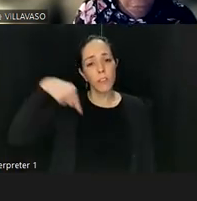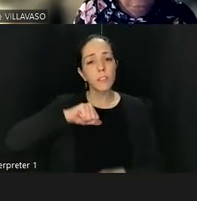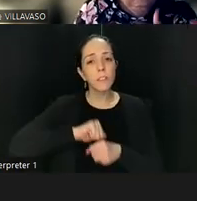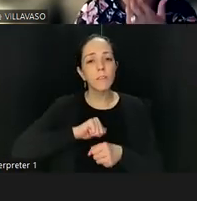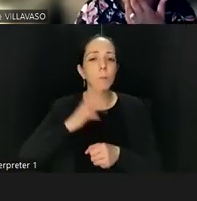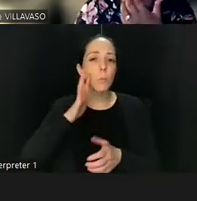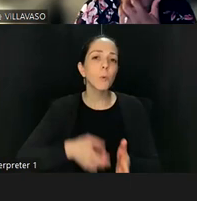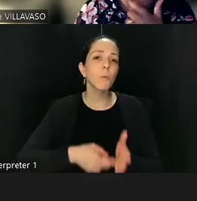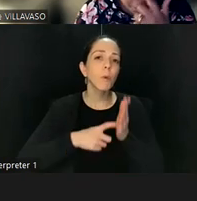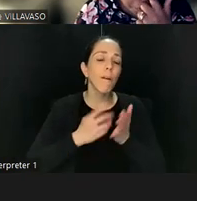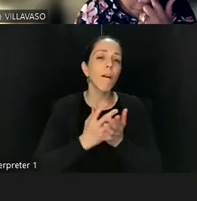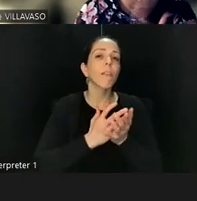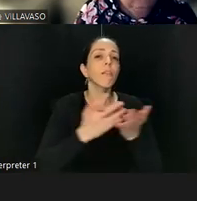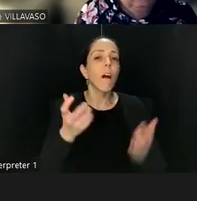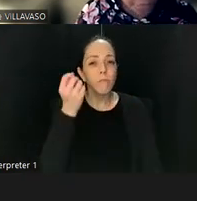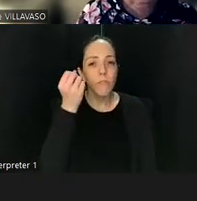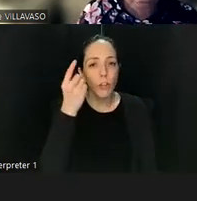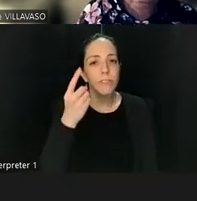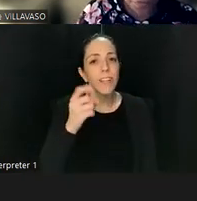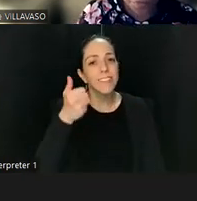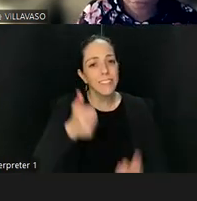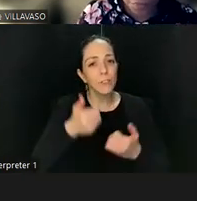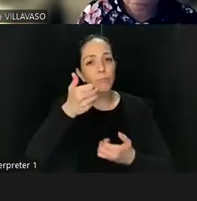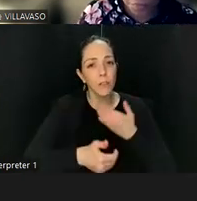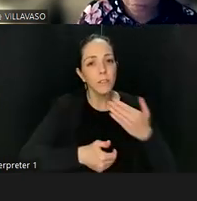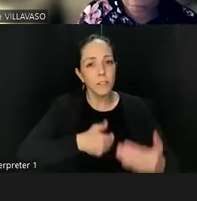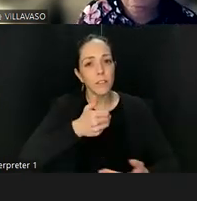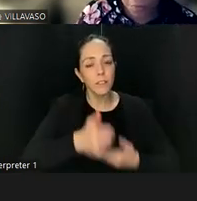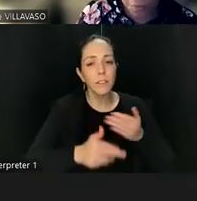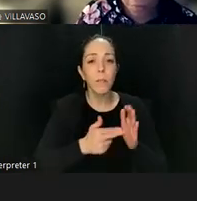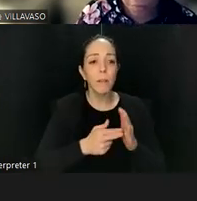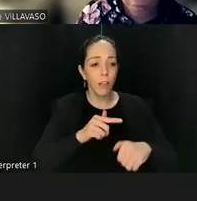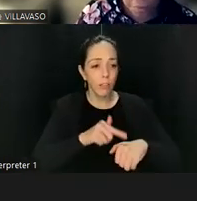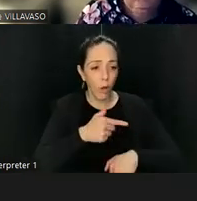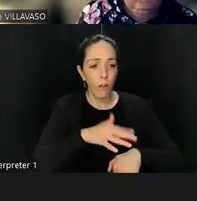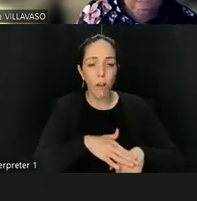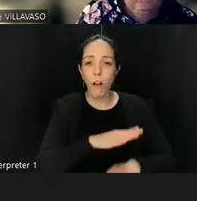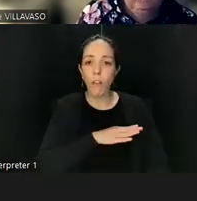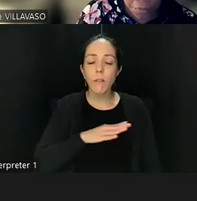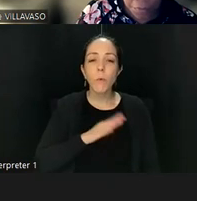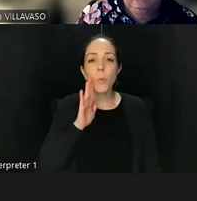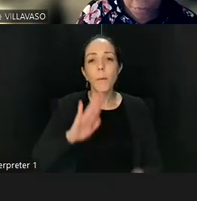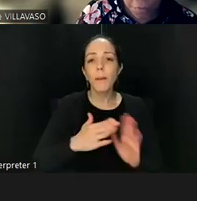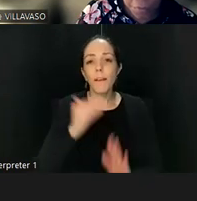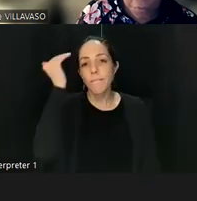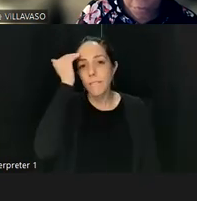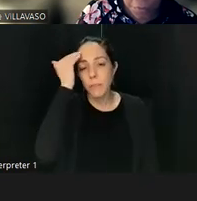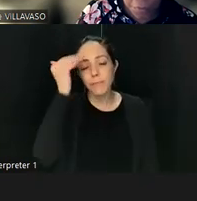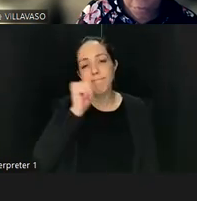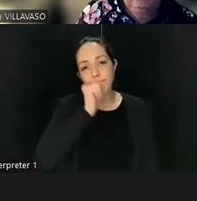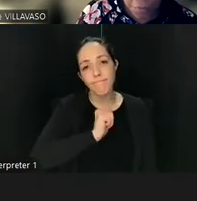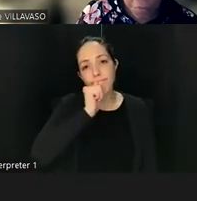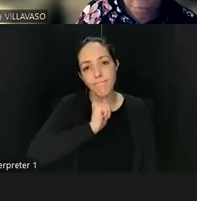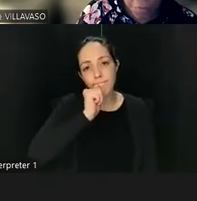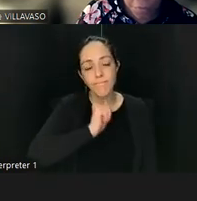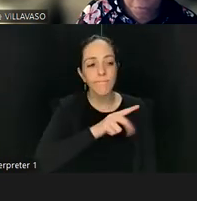understanding of the processes. And so the longer you're there, the more familiar you'll be with the way things work and know the ins and outs of police